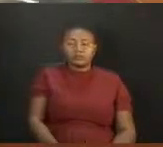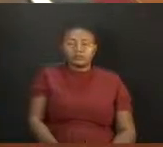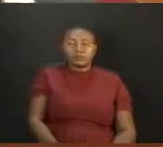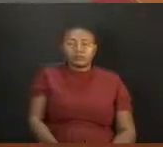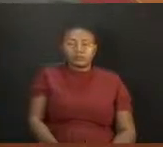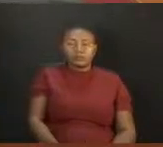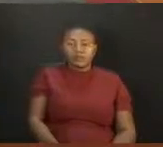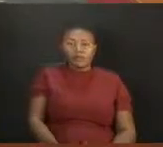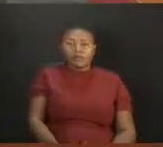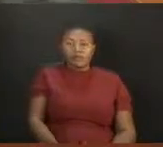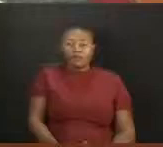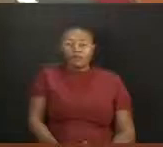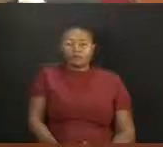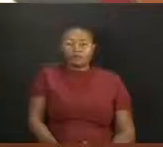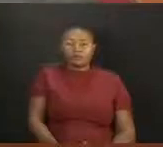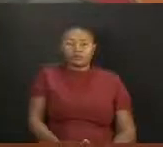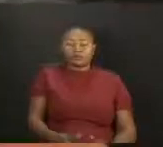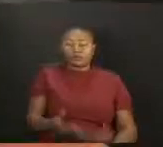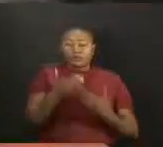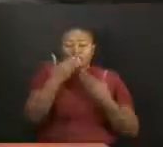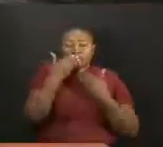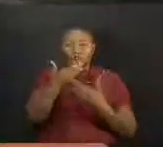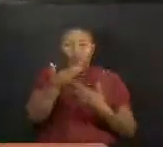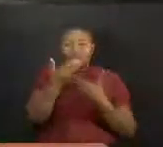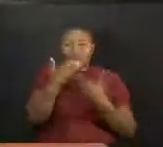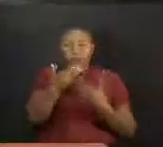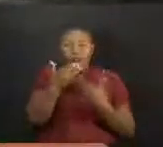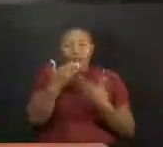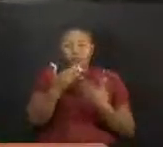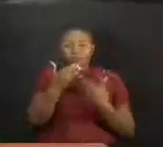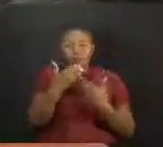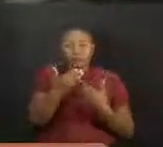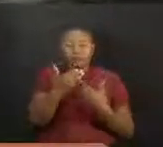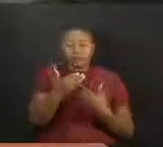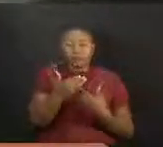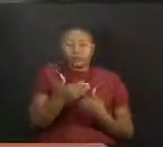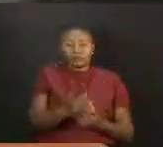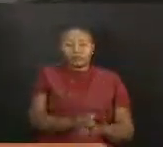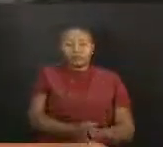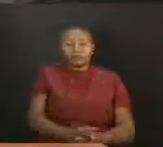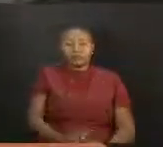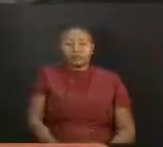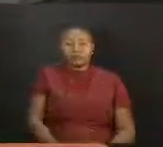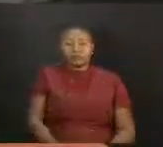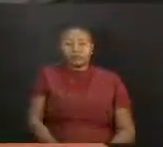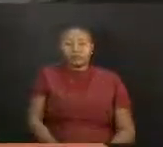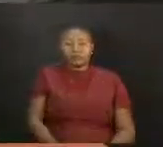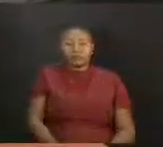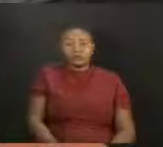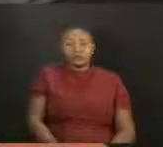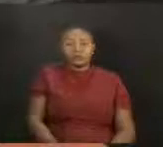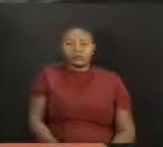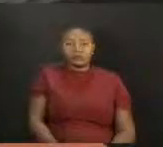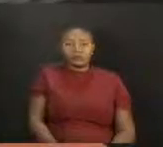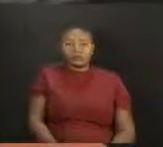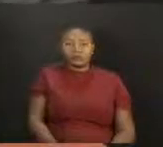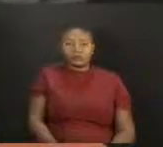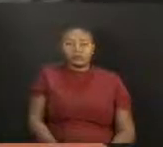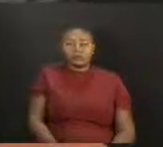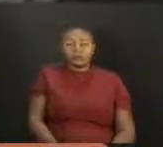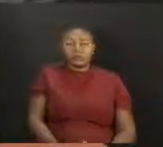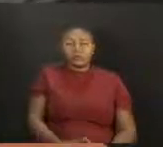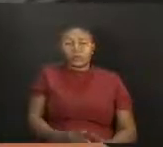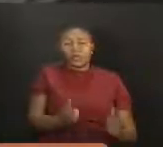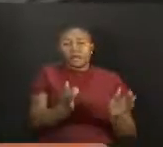Thank you. We'll then open the second round of questions. I give the floor to Minority Chief